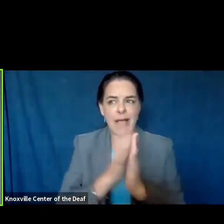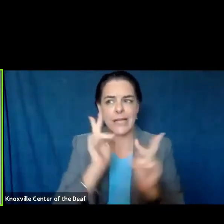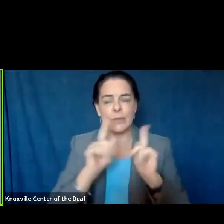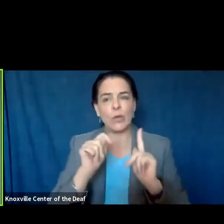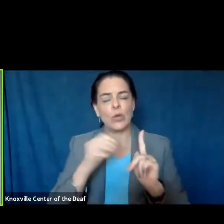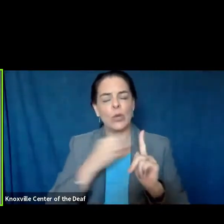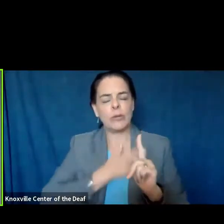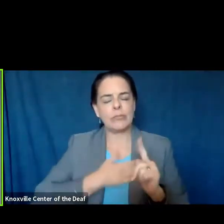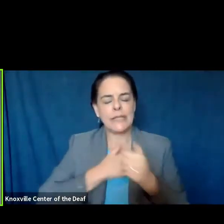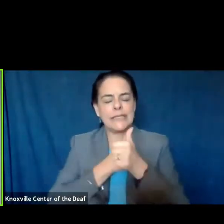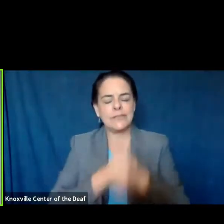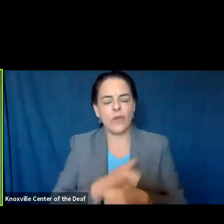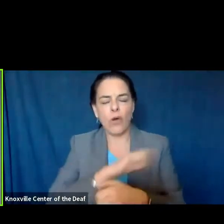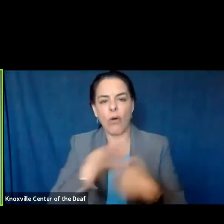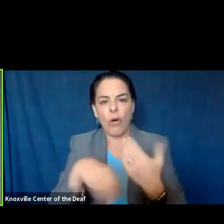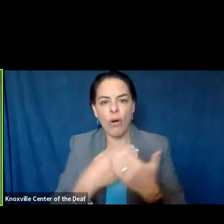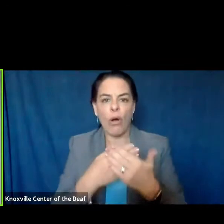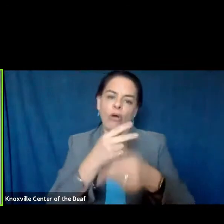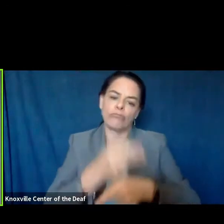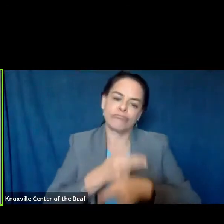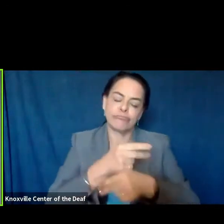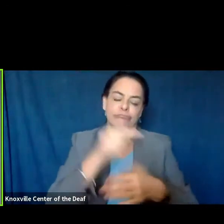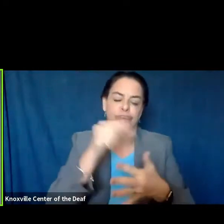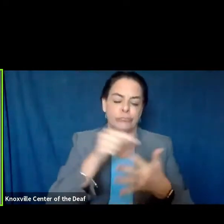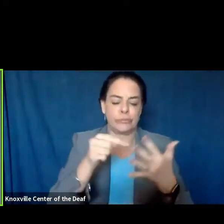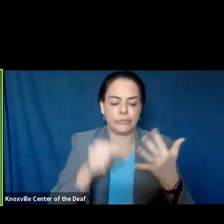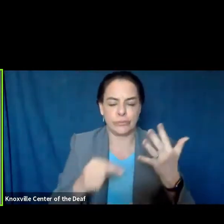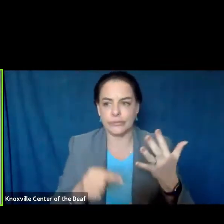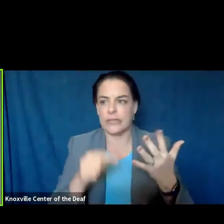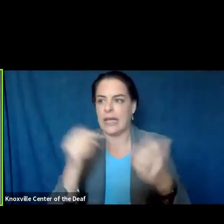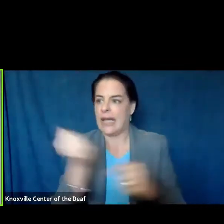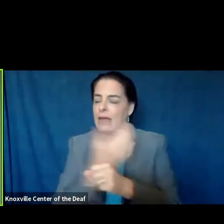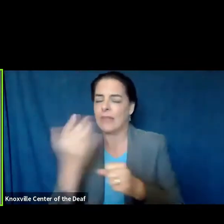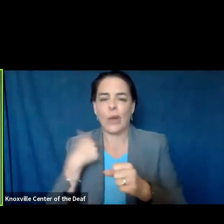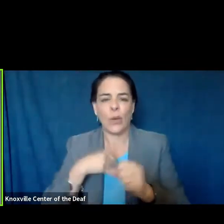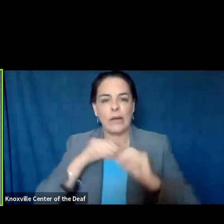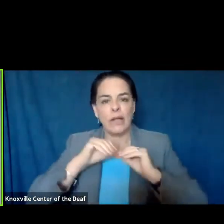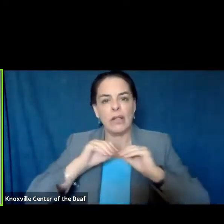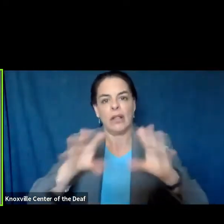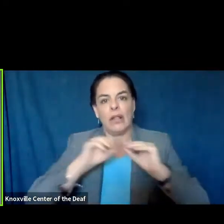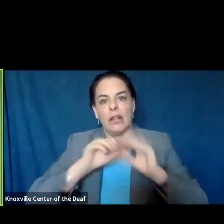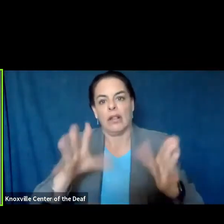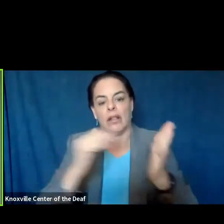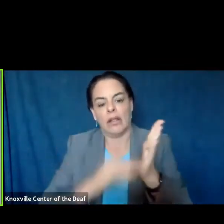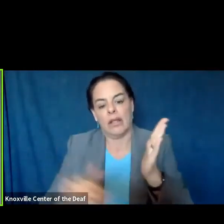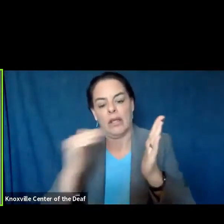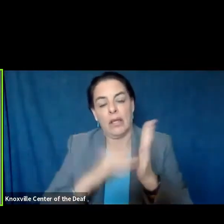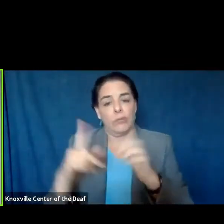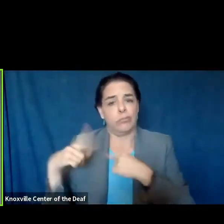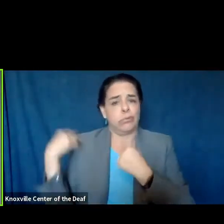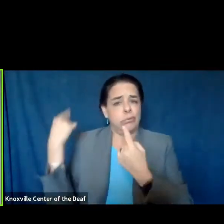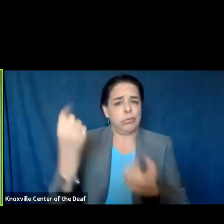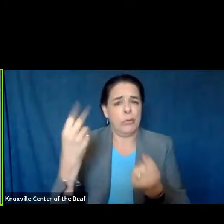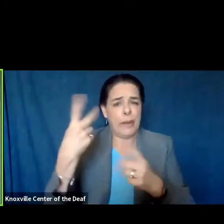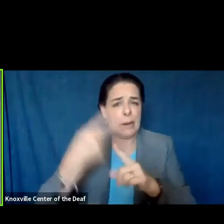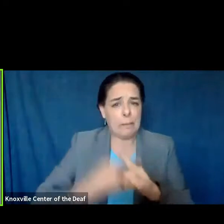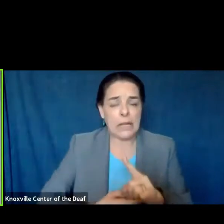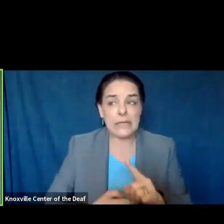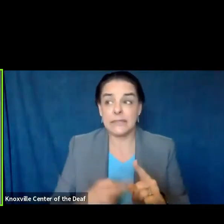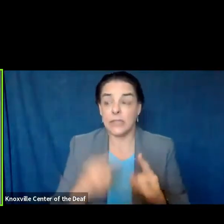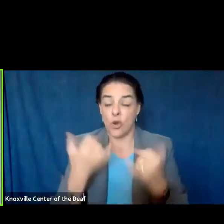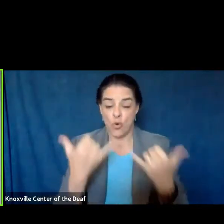the caution that we've been putting out there for months. And it's so important right now, and so it's